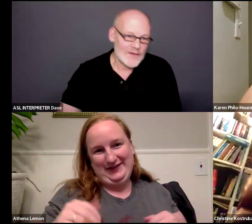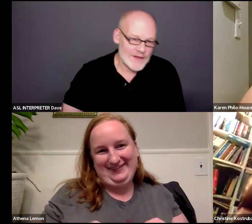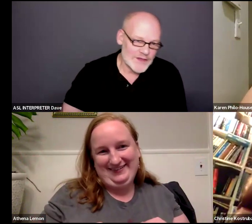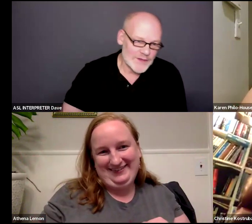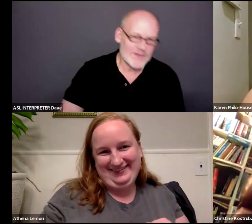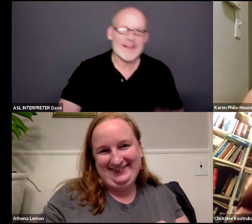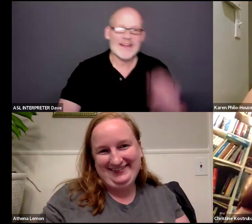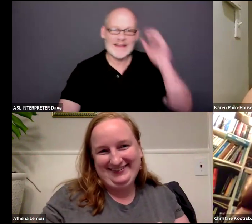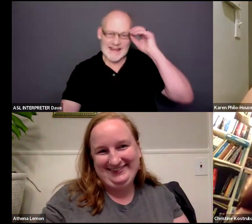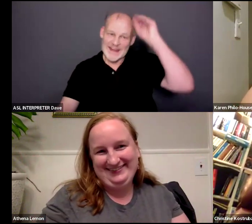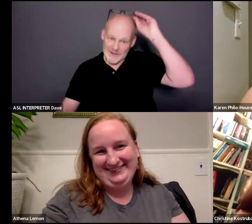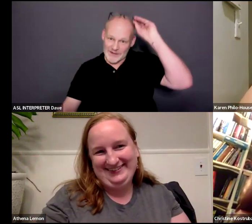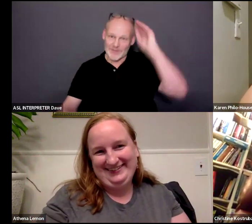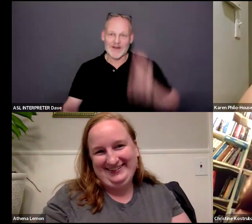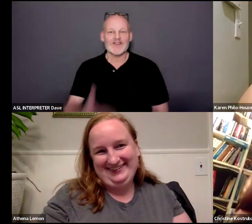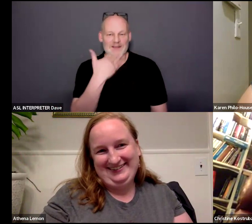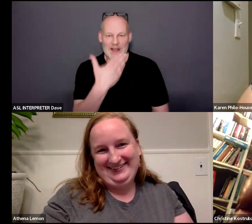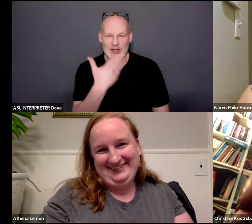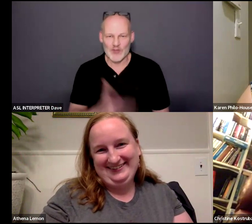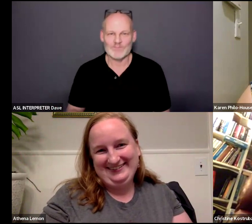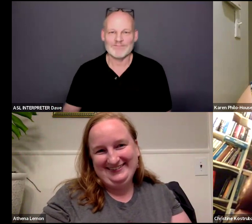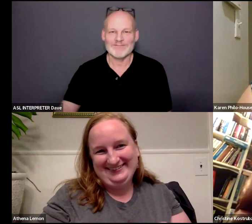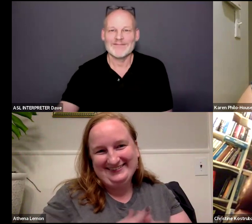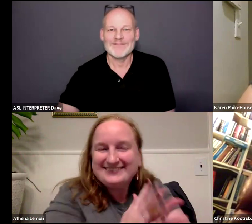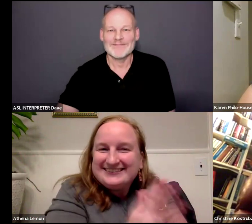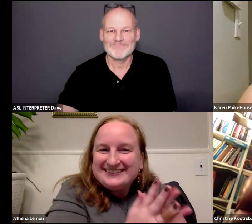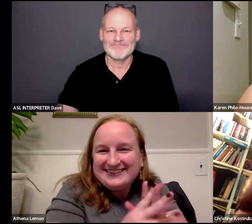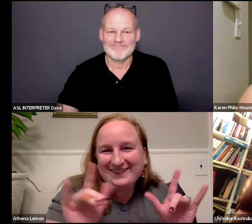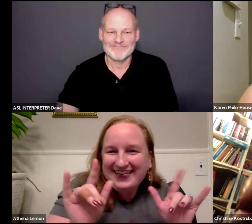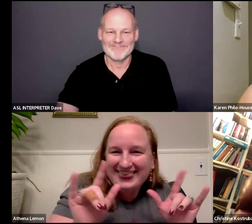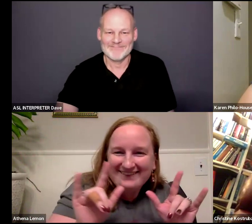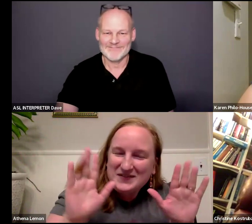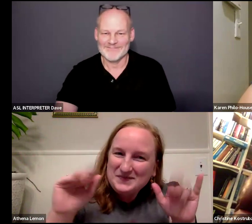And thank you to the interpreters, Athena saying, thank you so much.